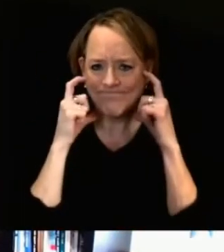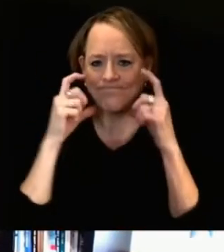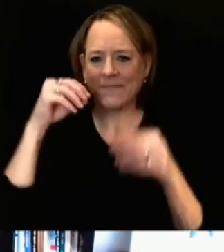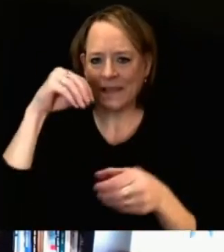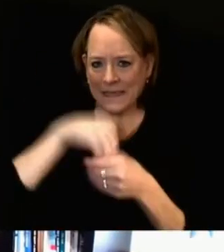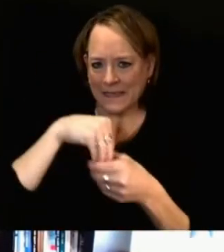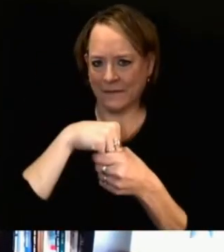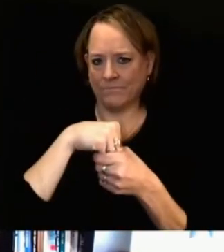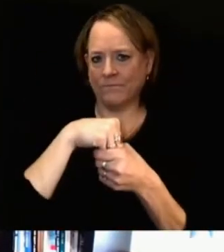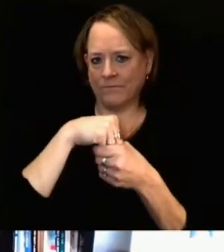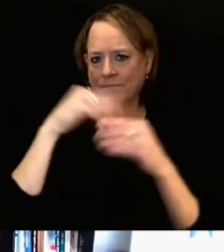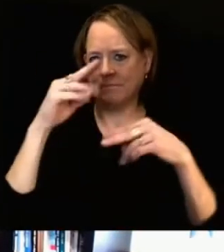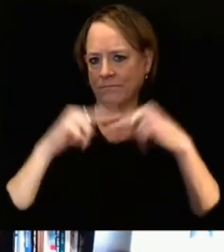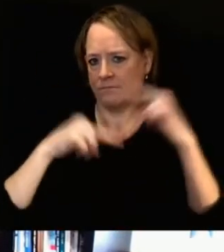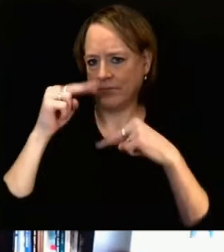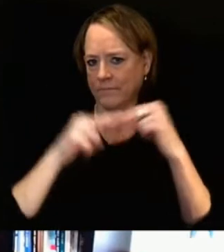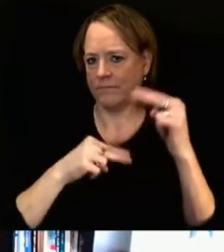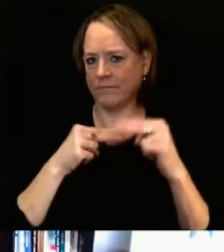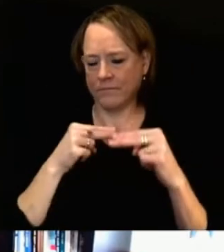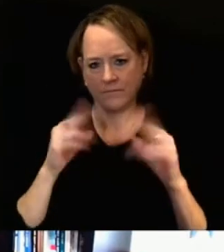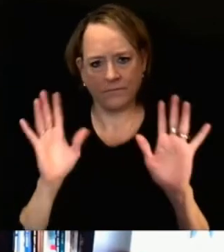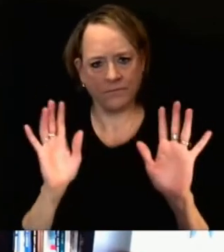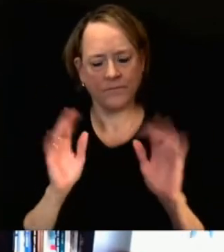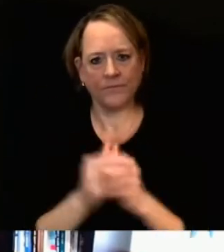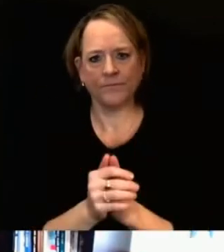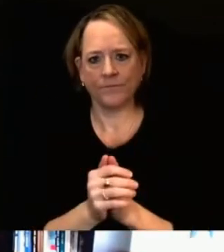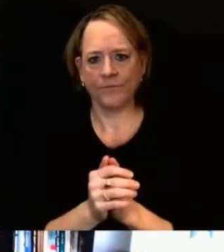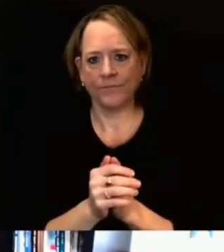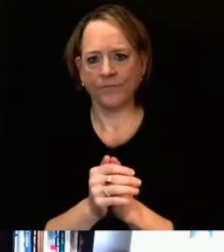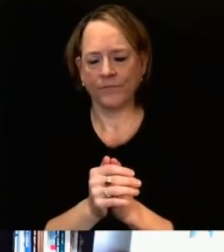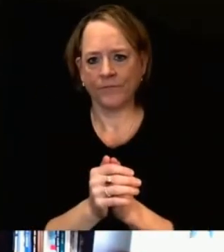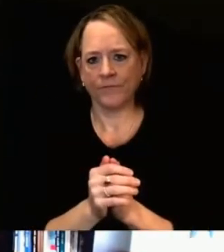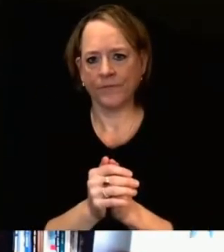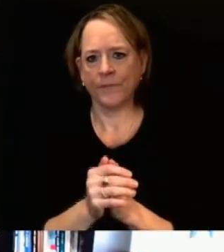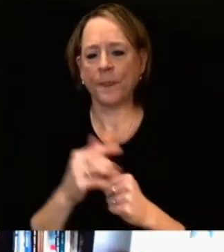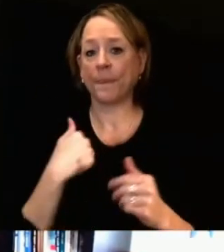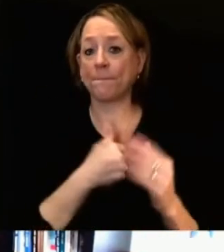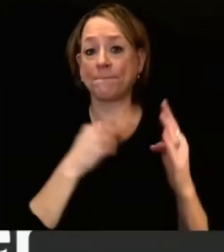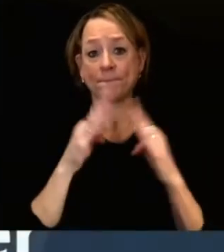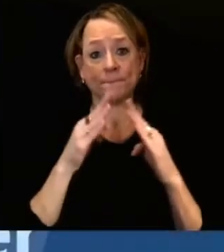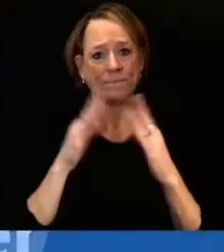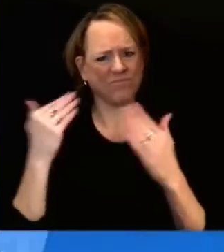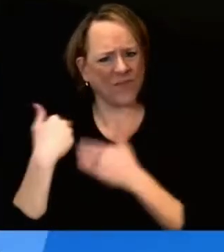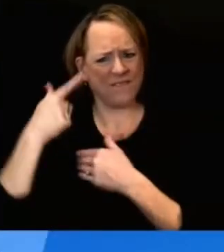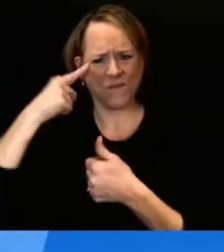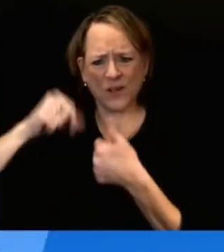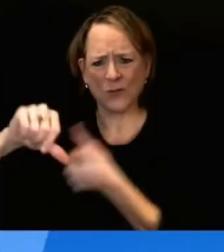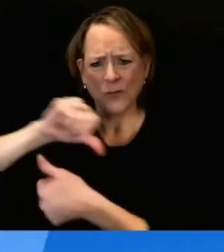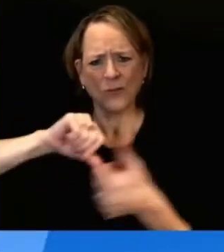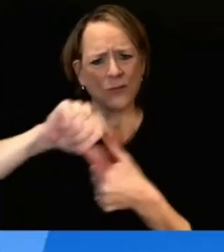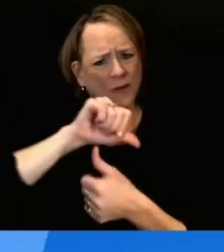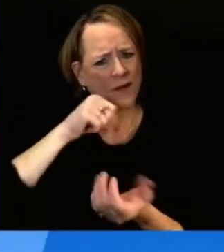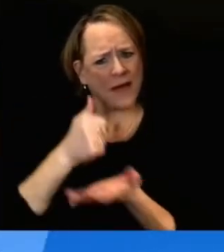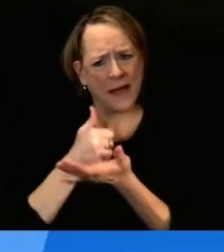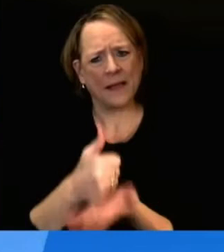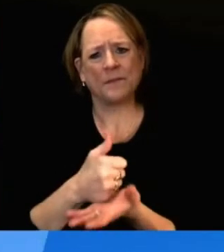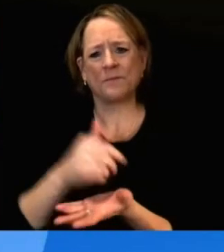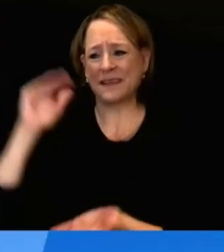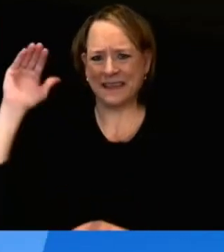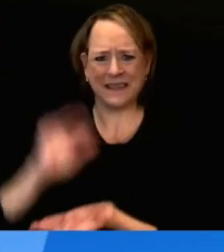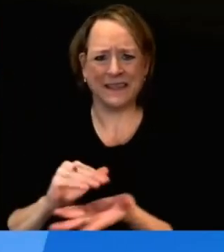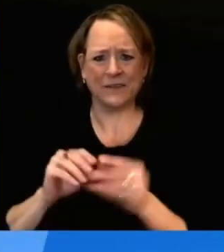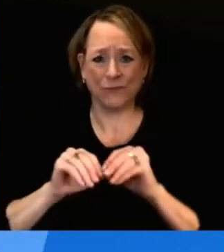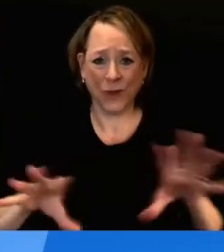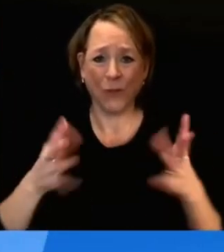communities to help slow the spread of COVID-19. Thank you. Thank you, and we're now ready to take questions. A reminder